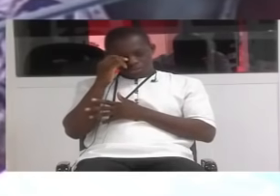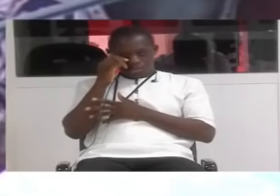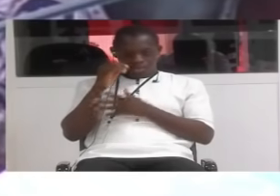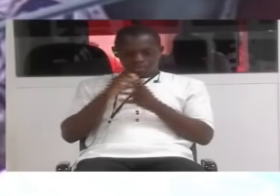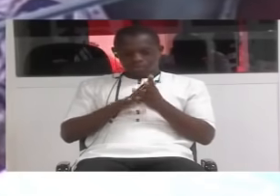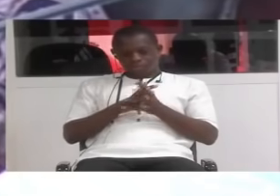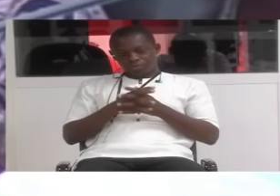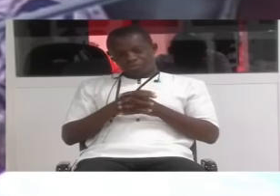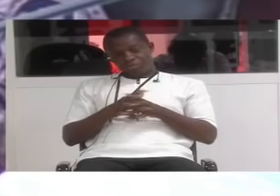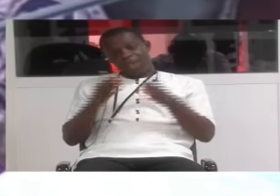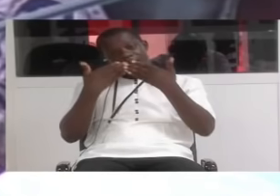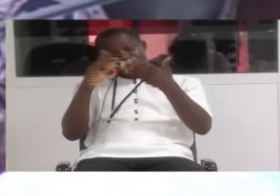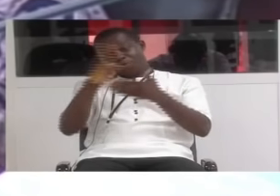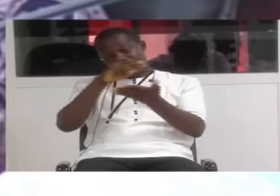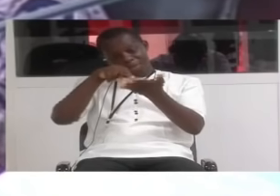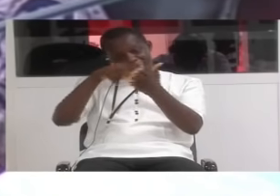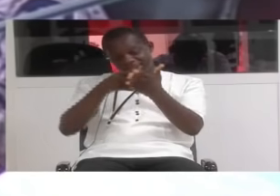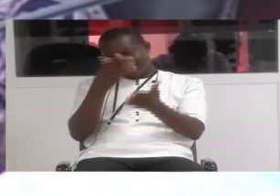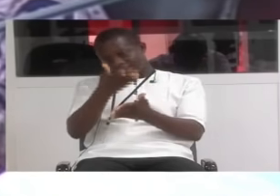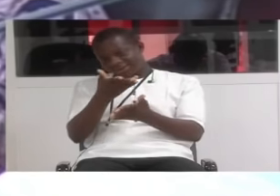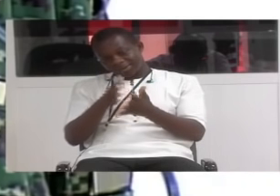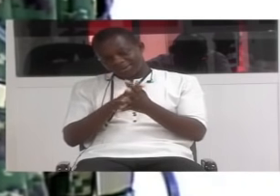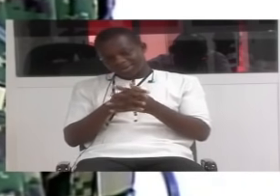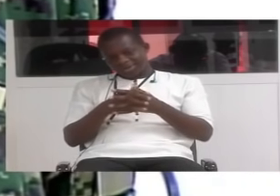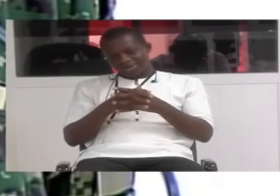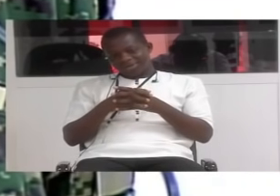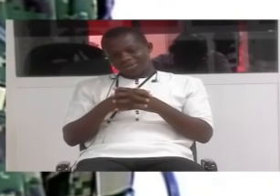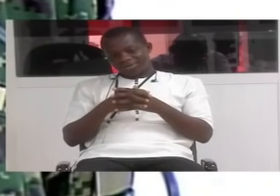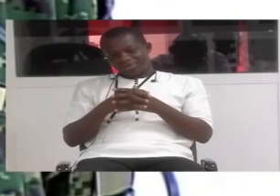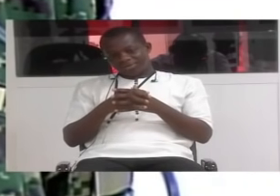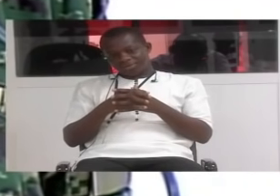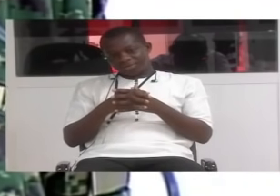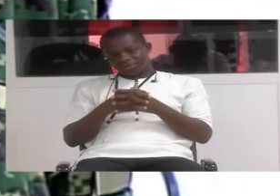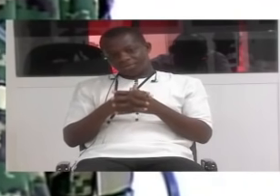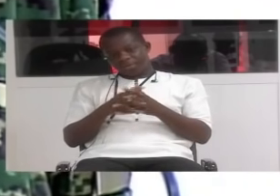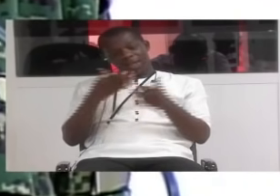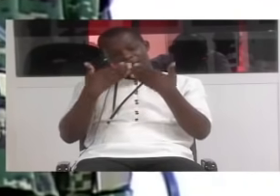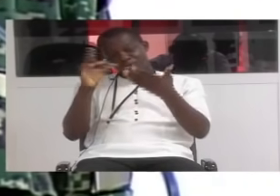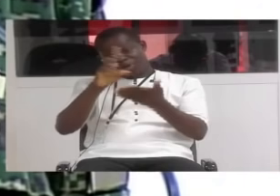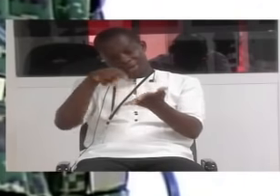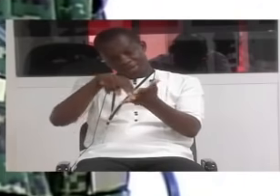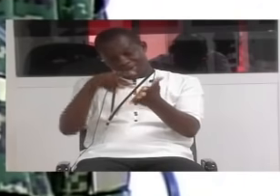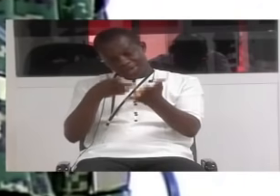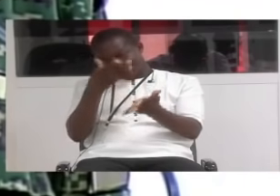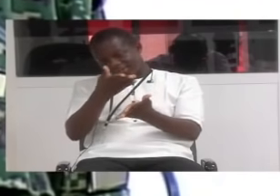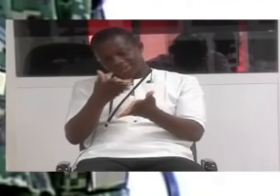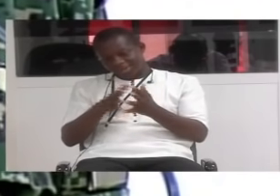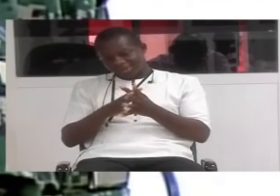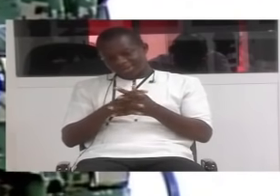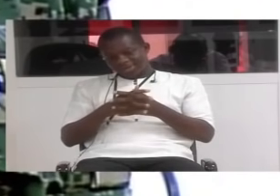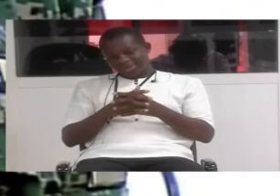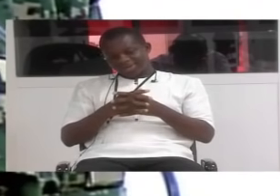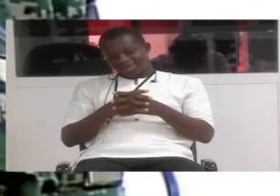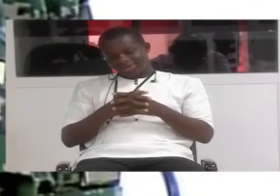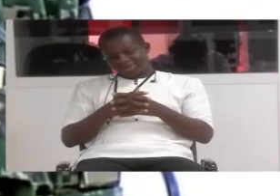tell us what that means. The witness, okay, the witness is saying that, okay, if tell us what that means. Akoy fama ya fo wo koto mu muneti